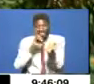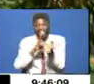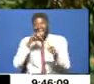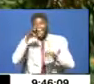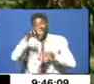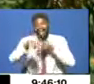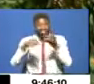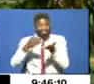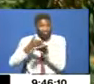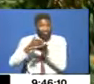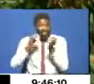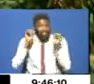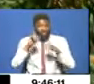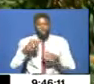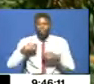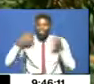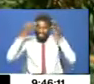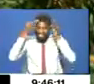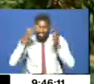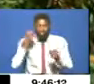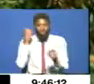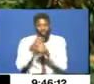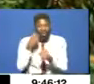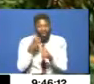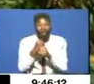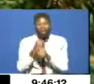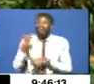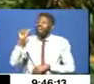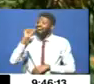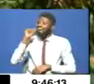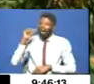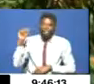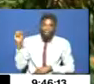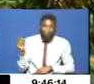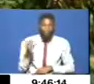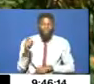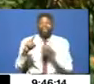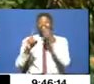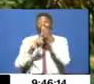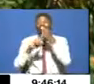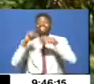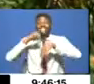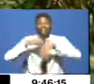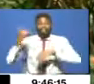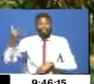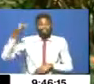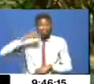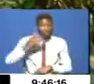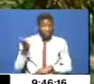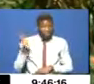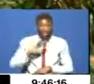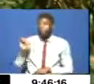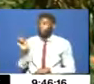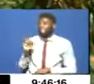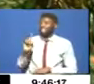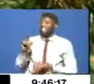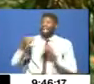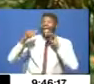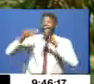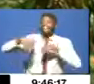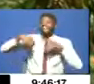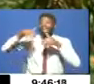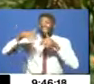I decided to work in Britain for about 6 months, and when I came here, the Minister of Agriculture